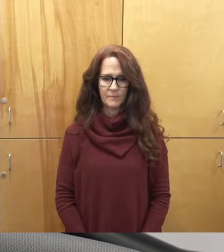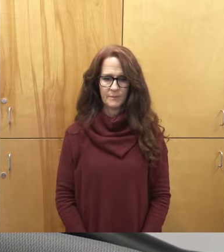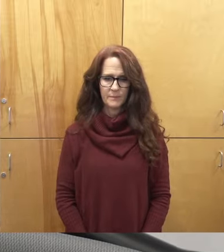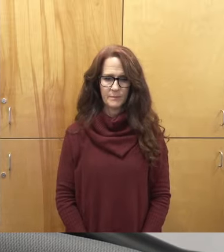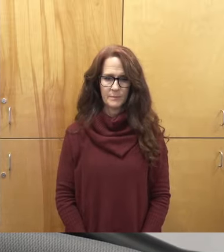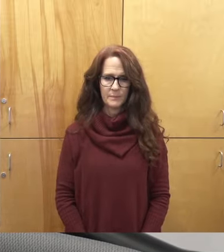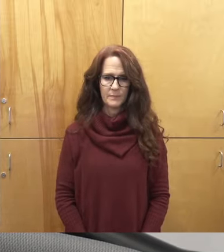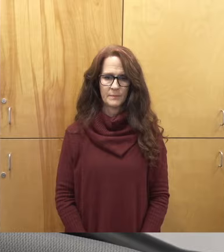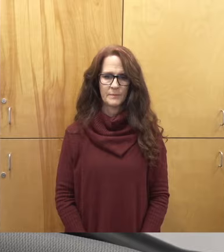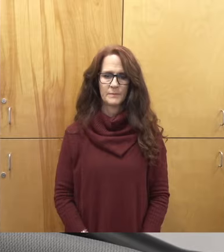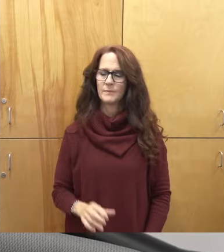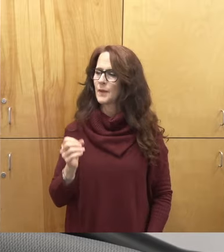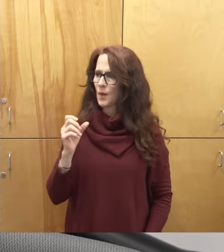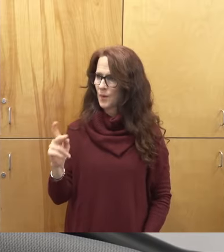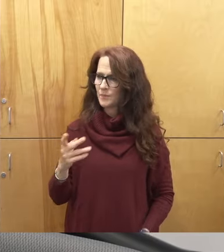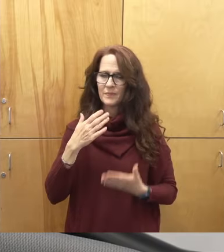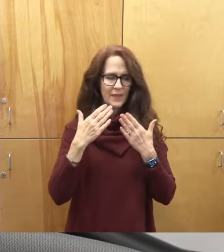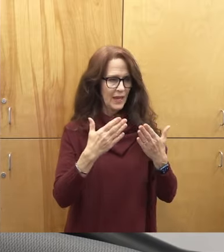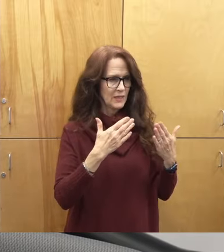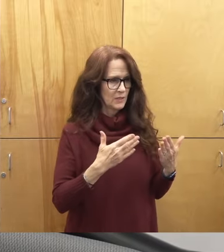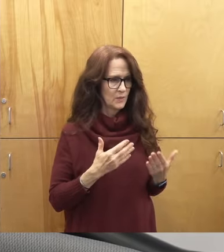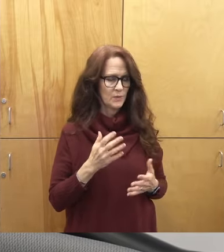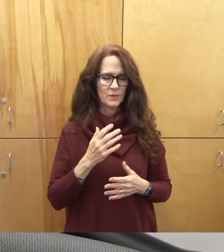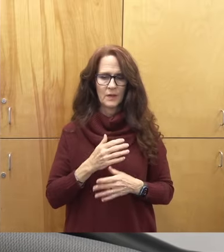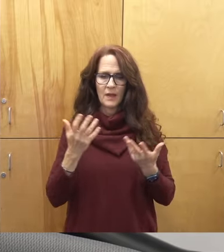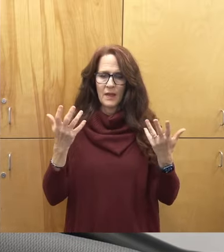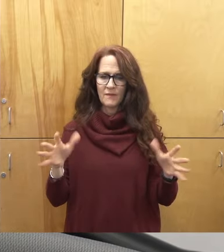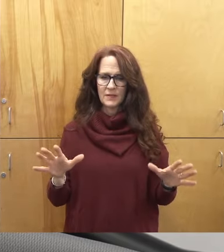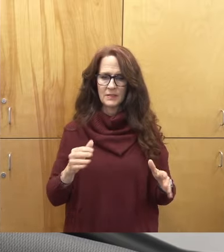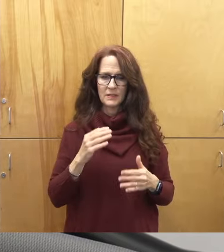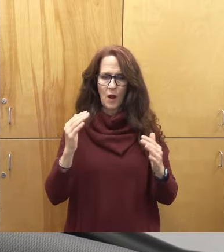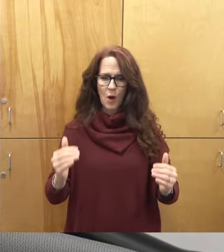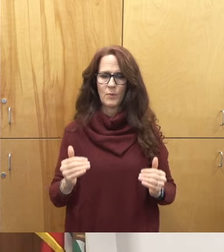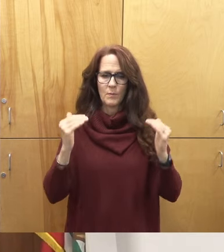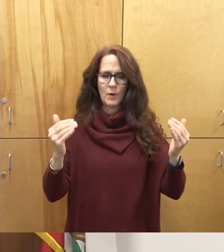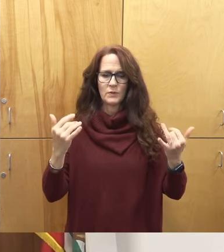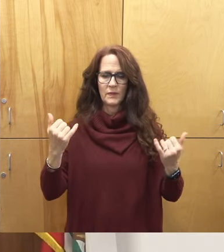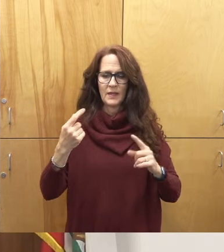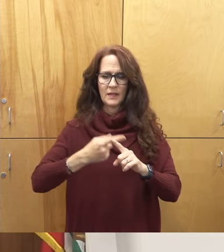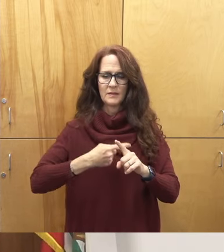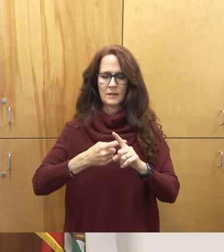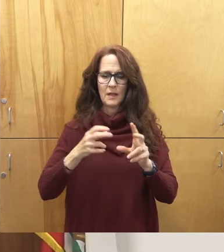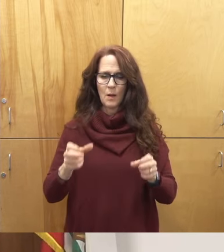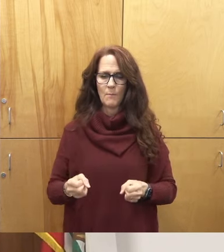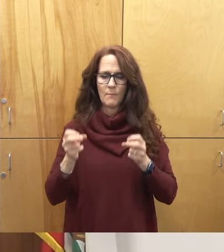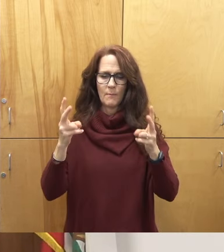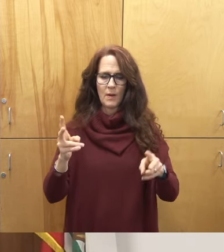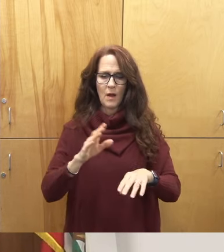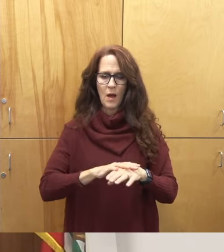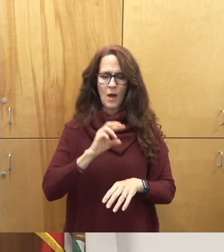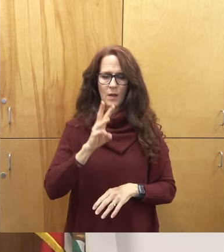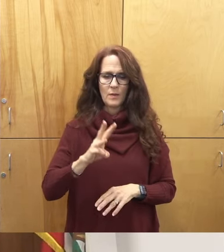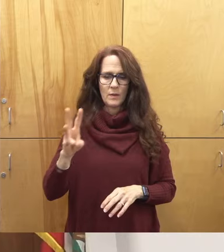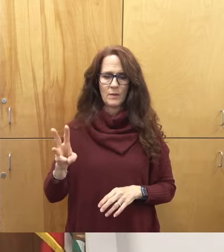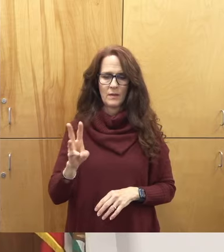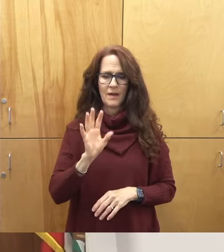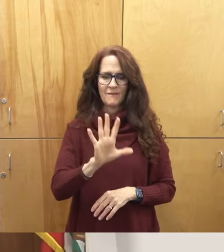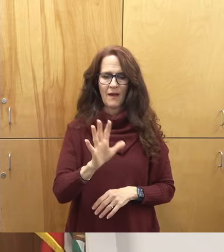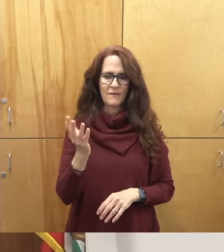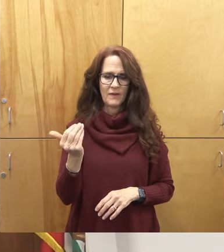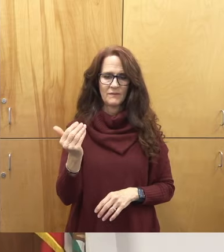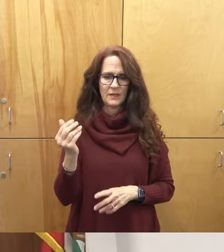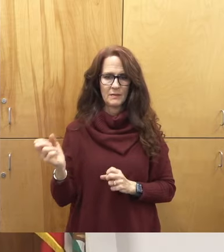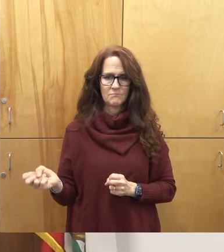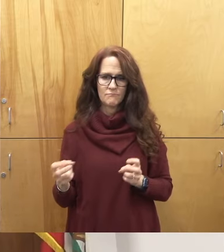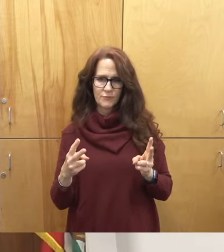All right. Thank you. That concludes our promotions for this month, and they will be posted on our website at 5:15.